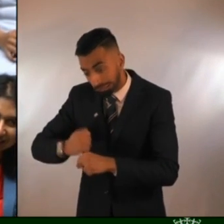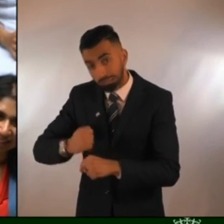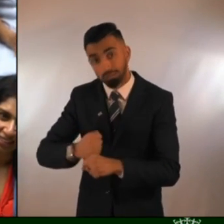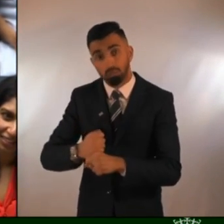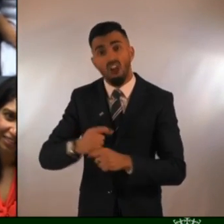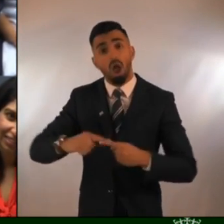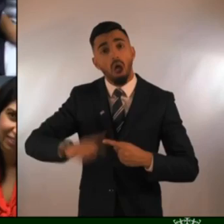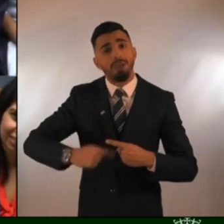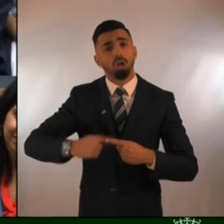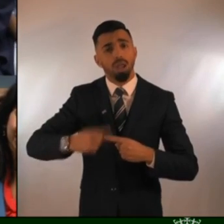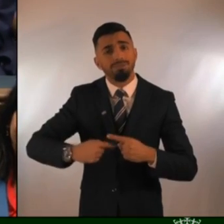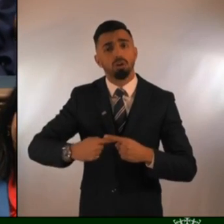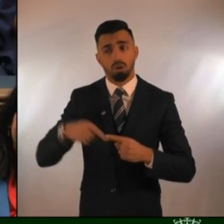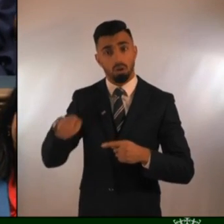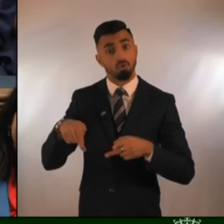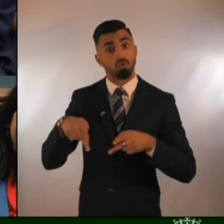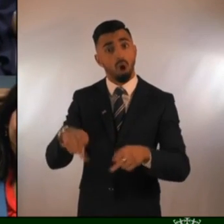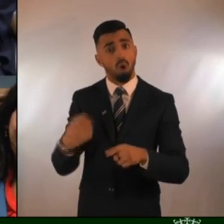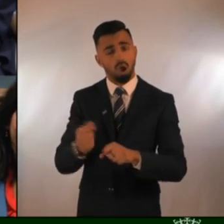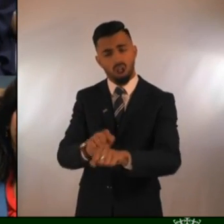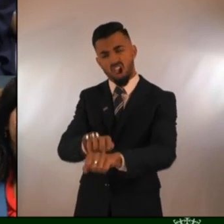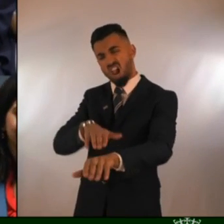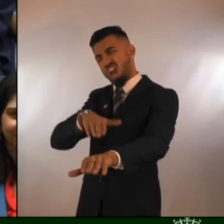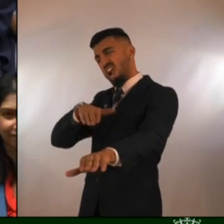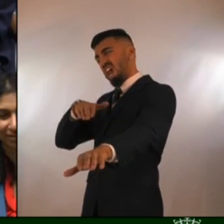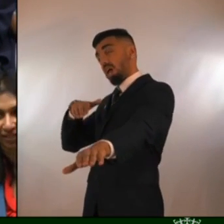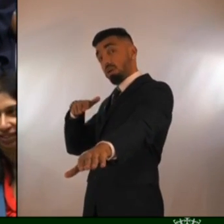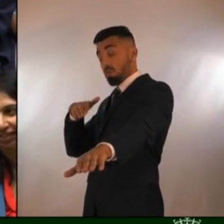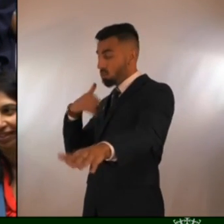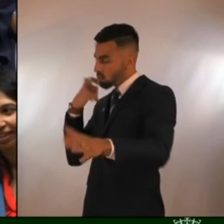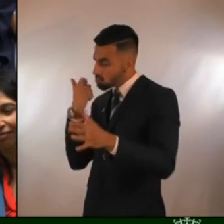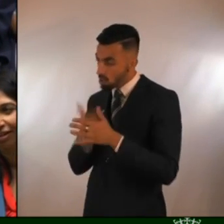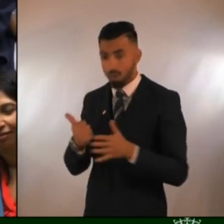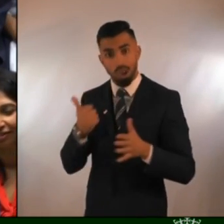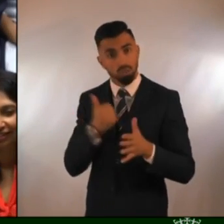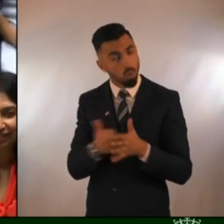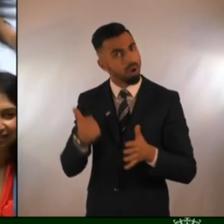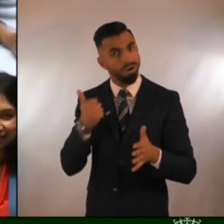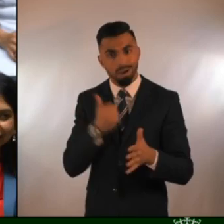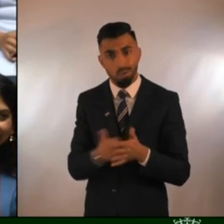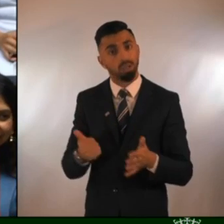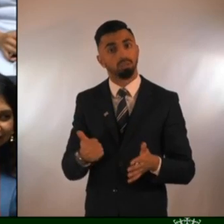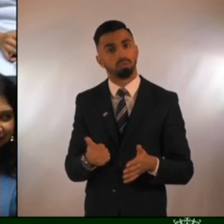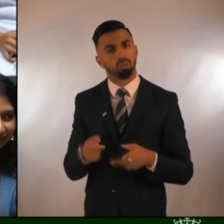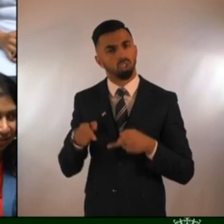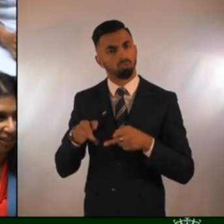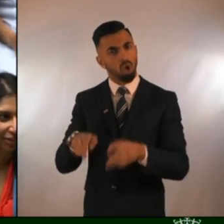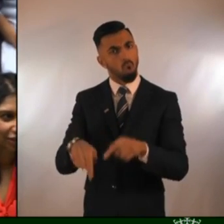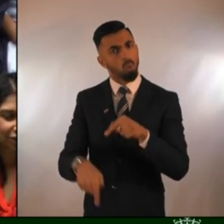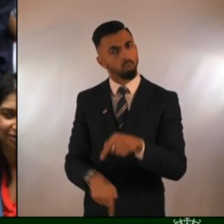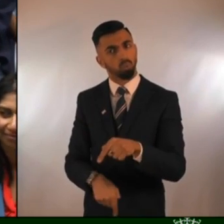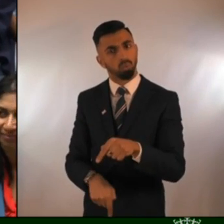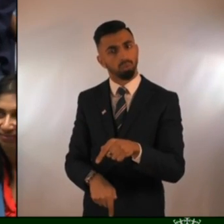in traffic, ruining the backdrop to one of our most important historic landmarks. So to the